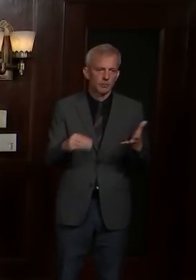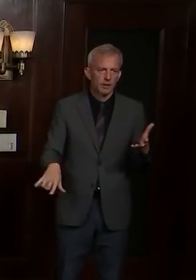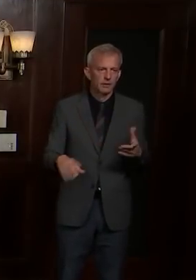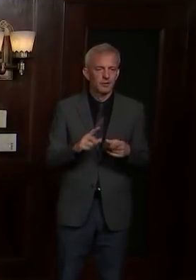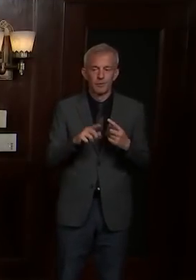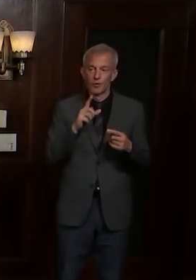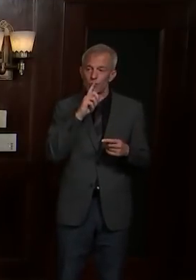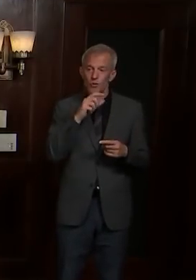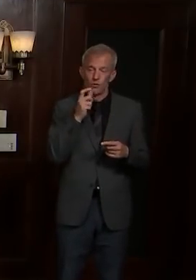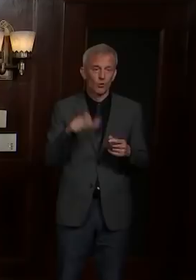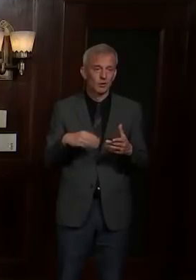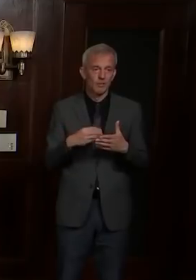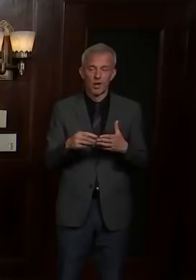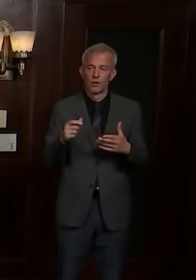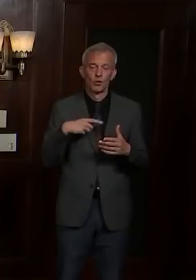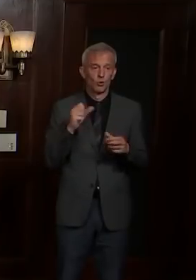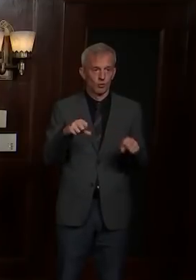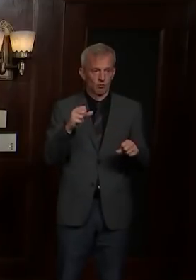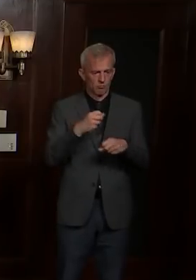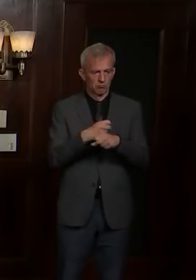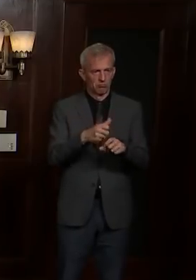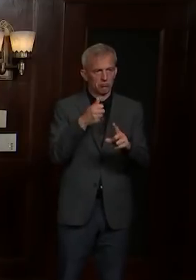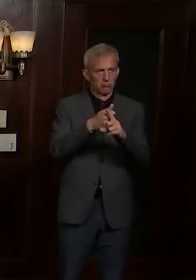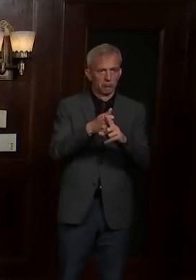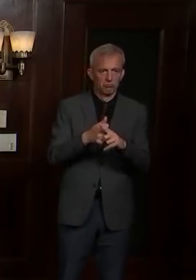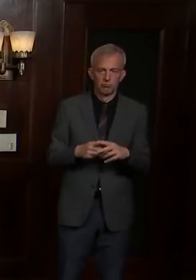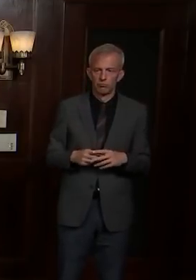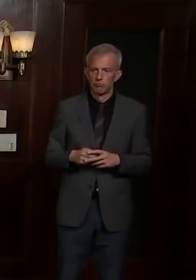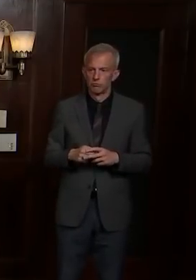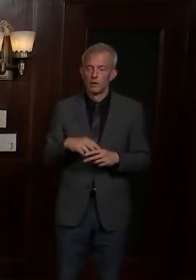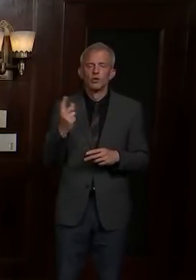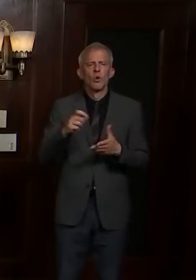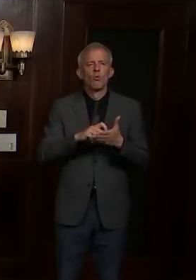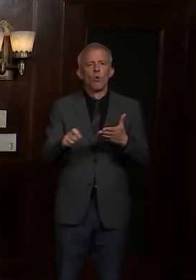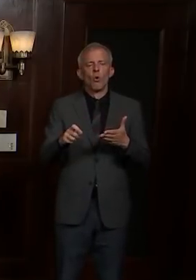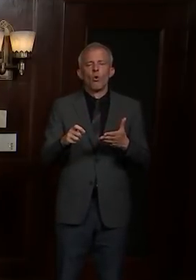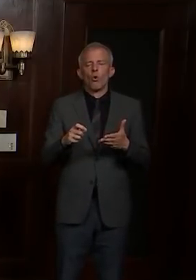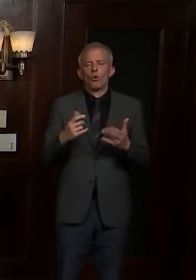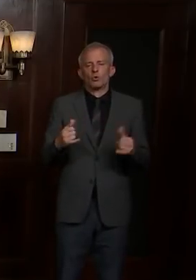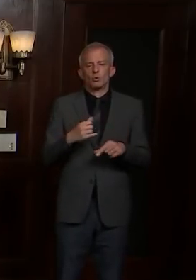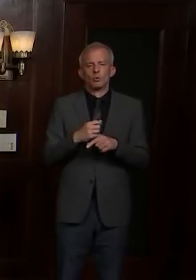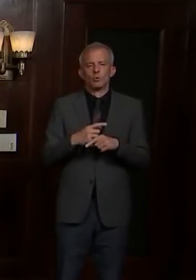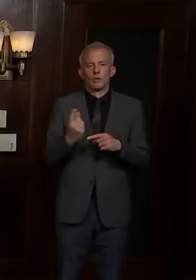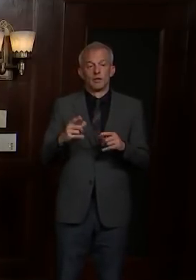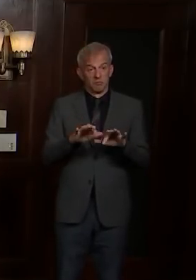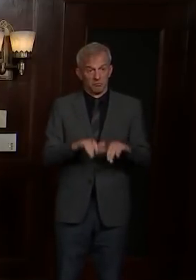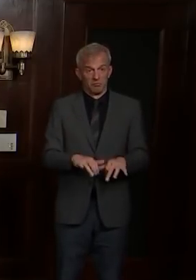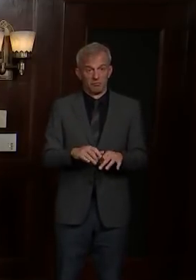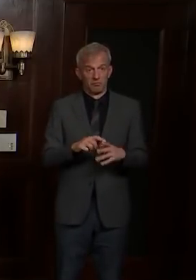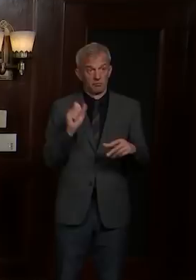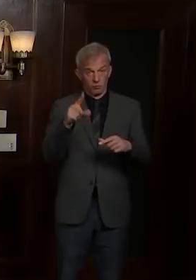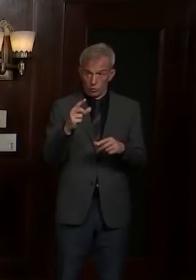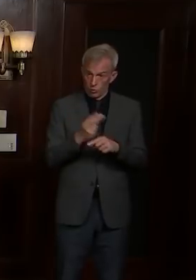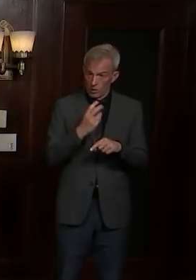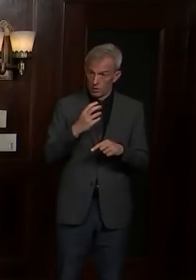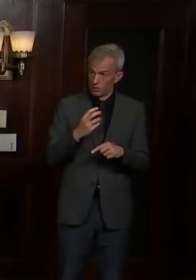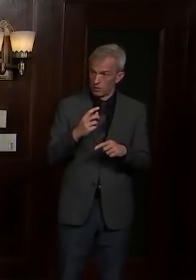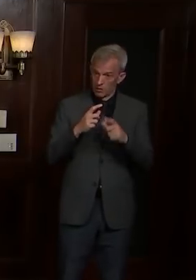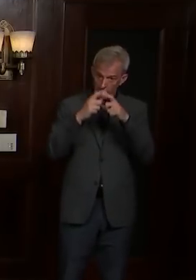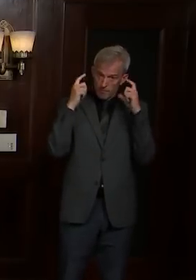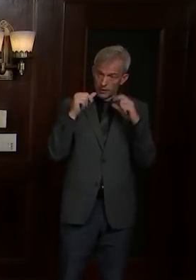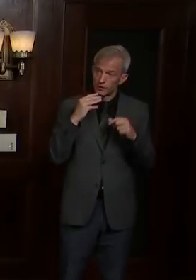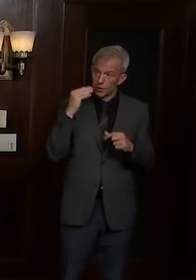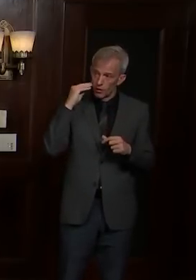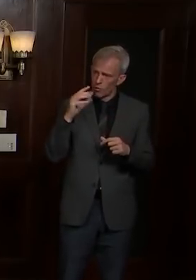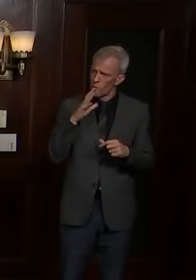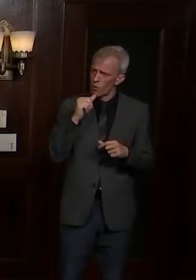of these. You can actually put these together effectively. These are not, somebody wrote today on an email, hey, are you wearing your mask at home? Why aren't you wearing it all the